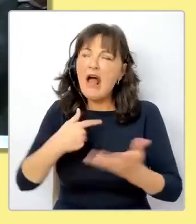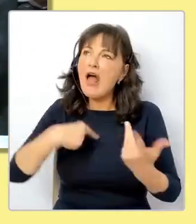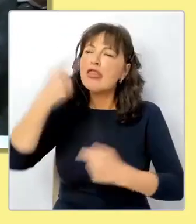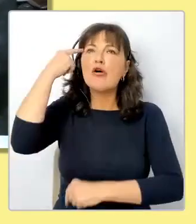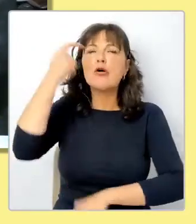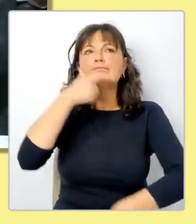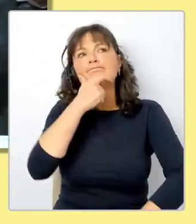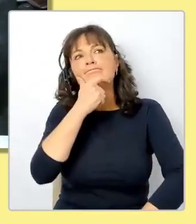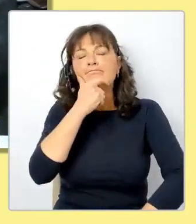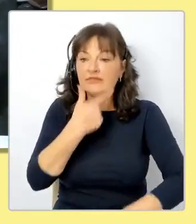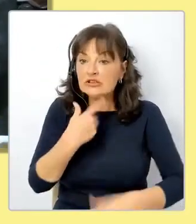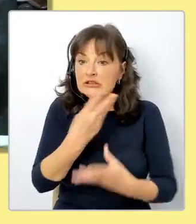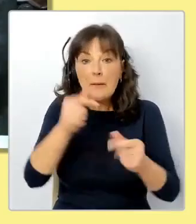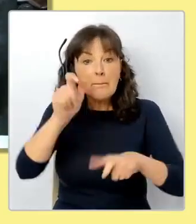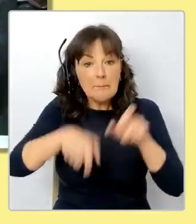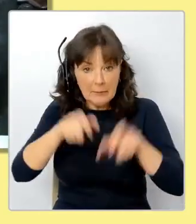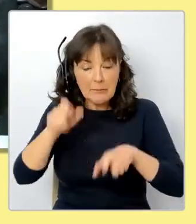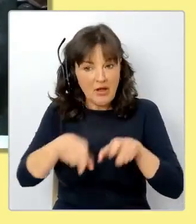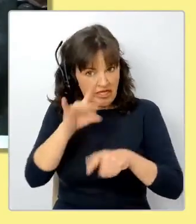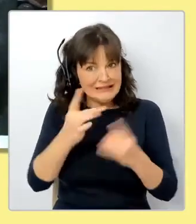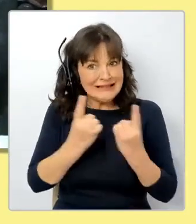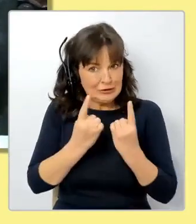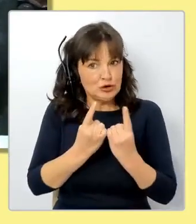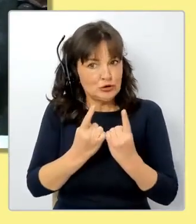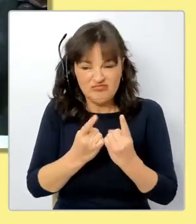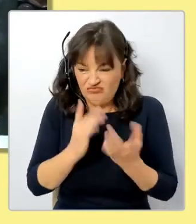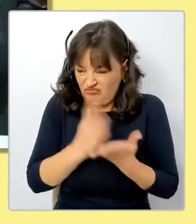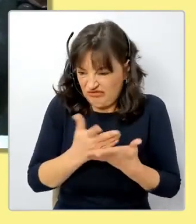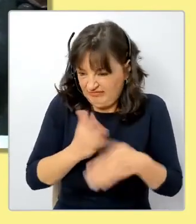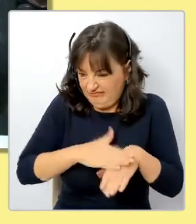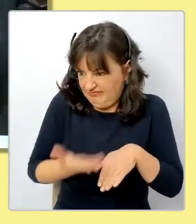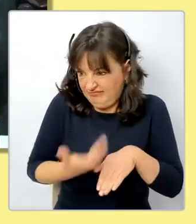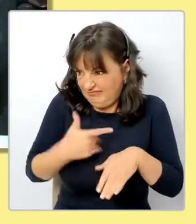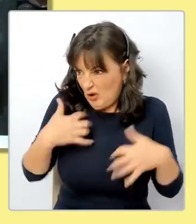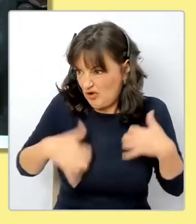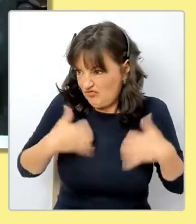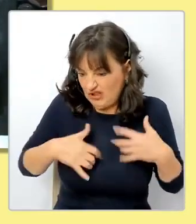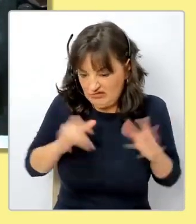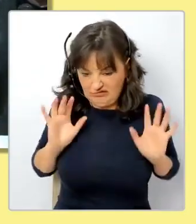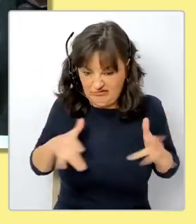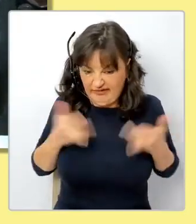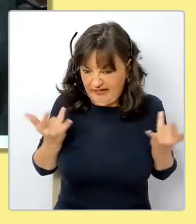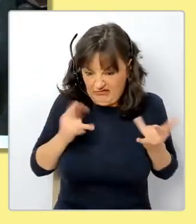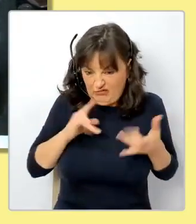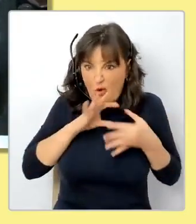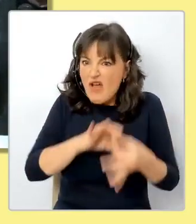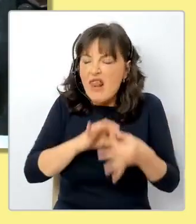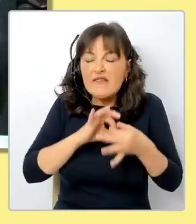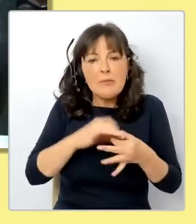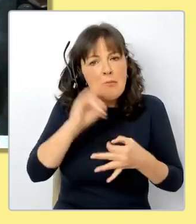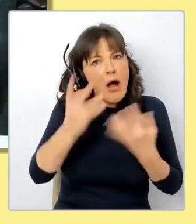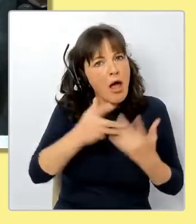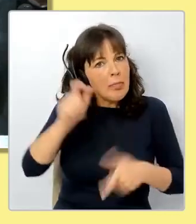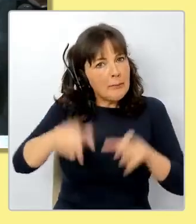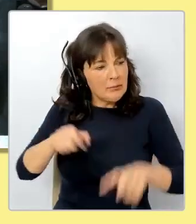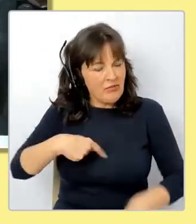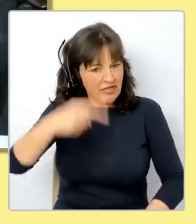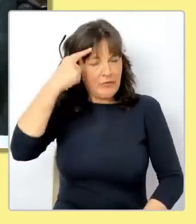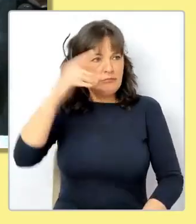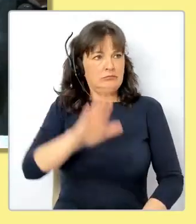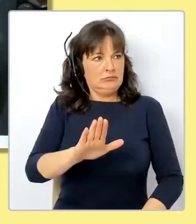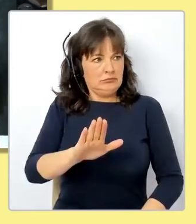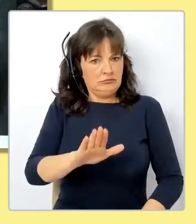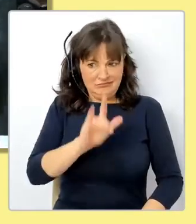I think for some people, this is an issue that is of no consequence to them whatsoever. They don't care about it. But then there's other people who think, you know, it's